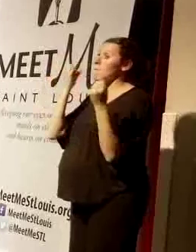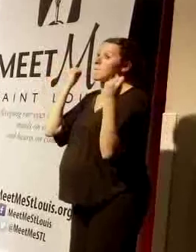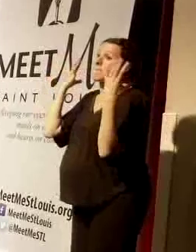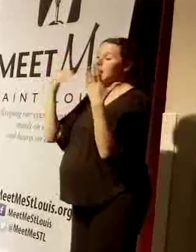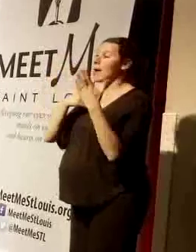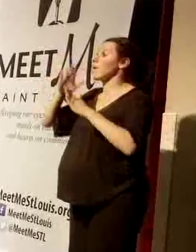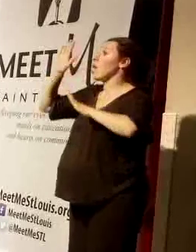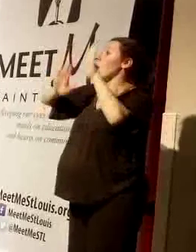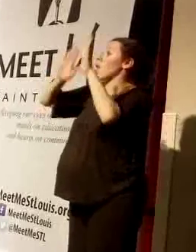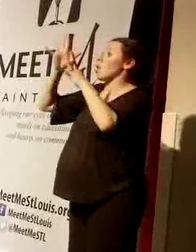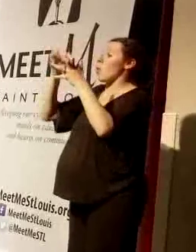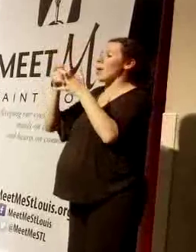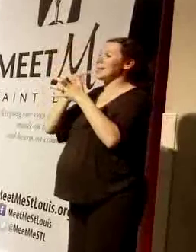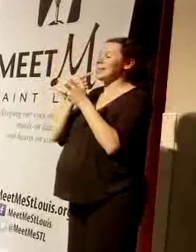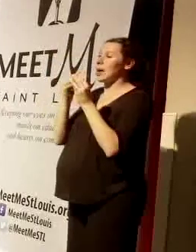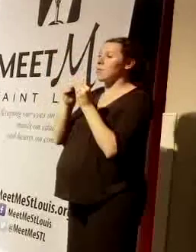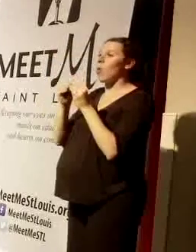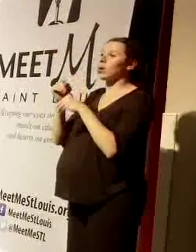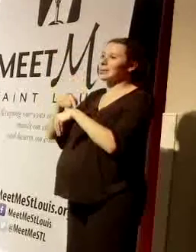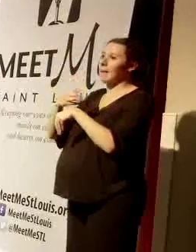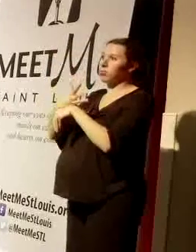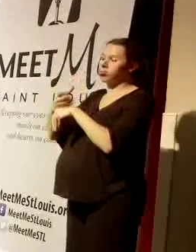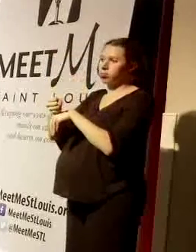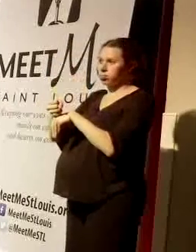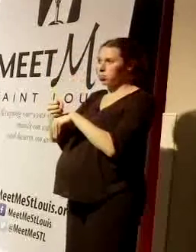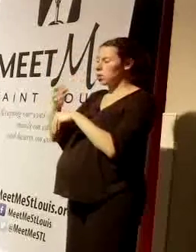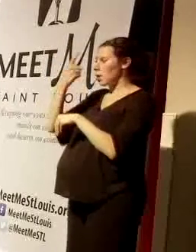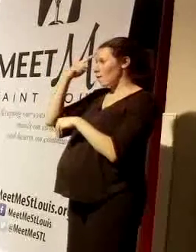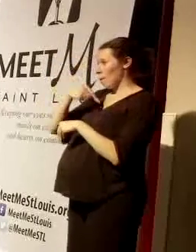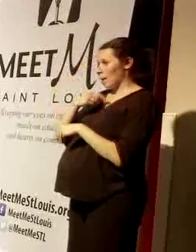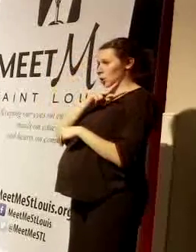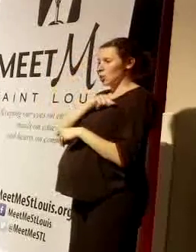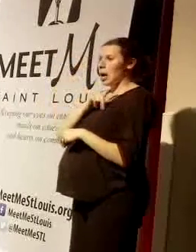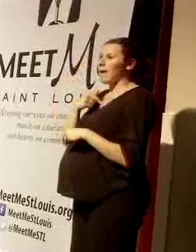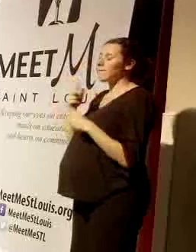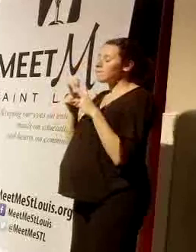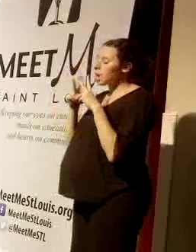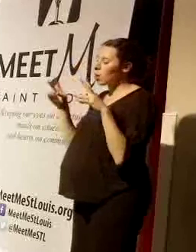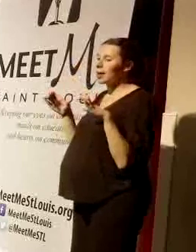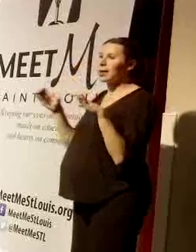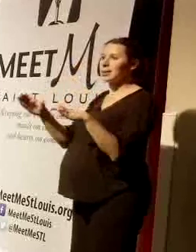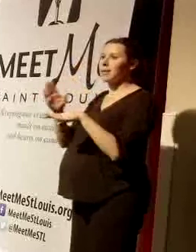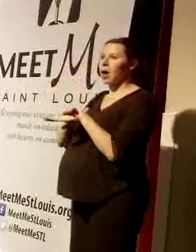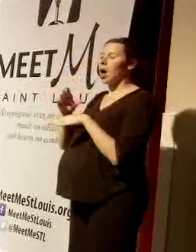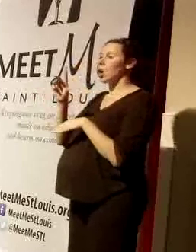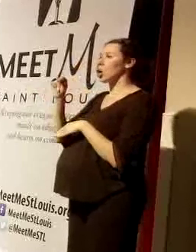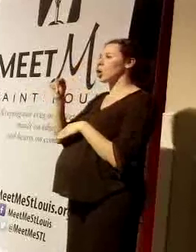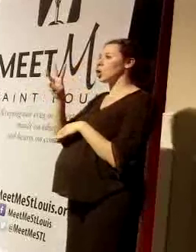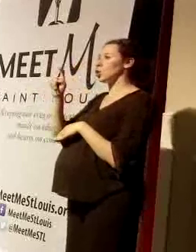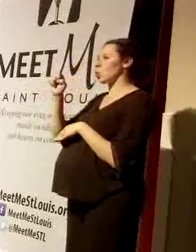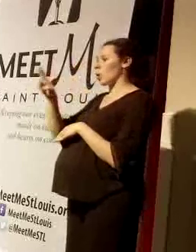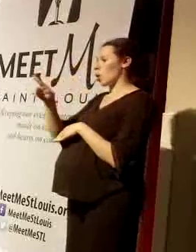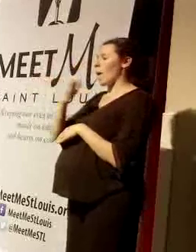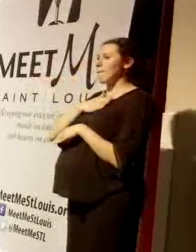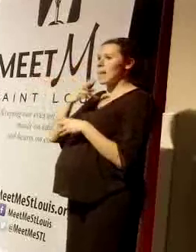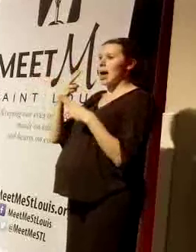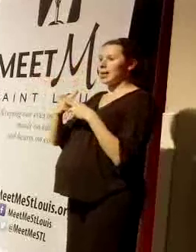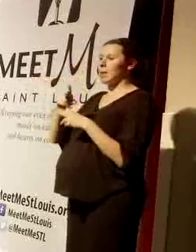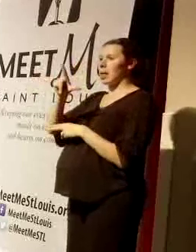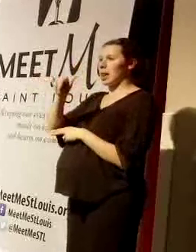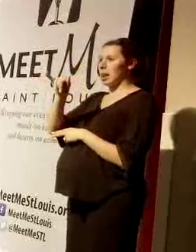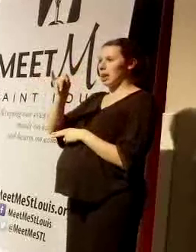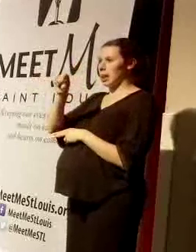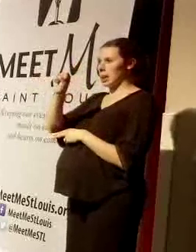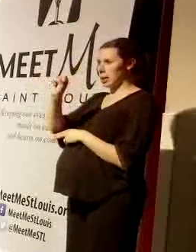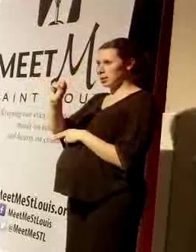you wanted to say more things and we ran out of time. For me personally, I'm very active on Twitter. Just my name, Lisa Bloom. Also on Facebook, Lisa